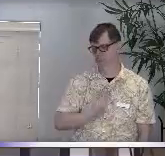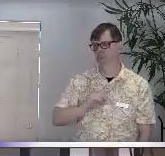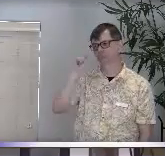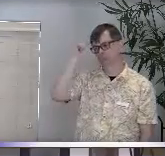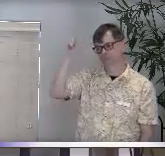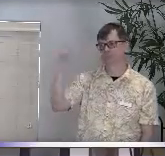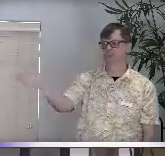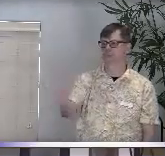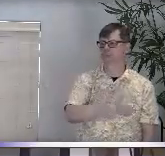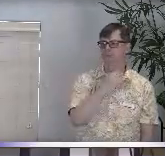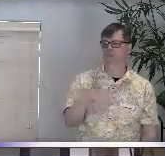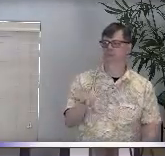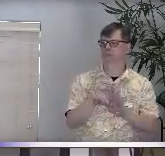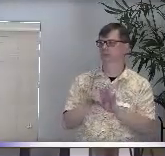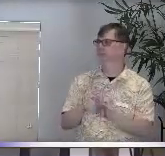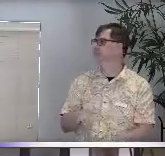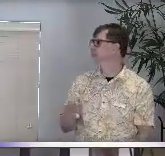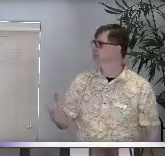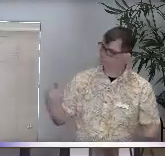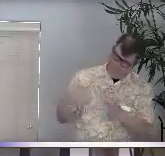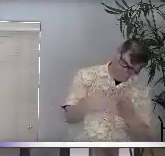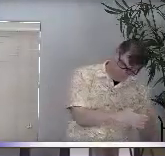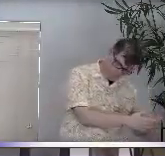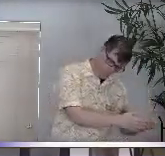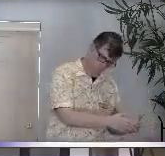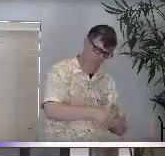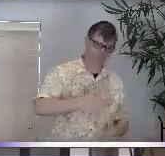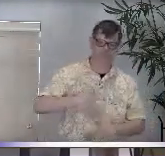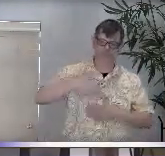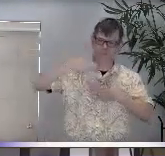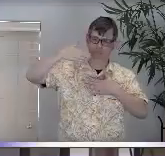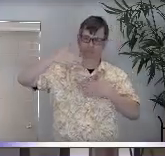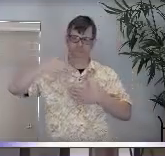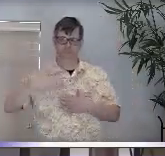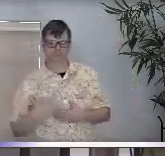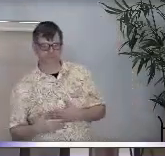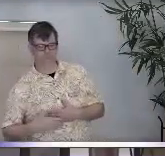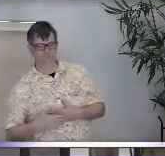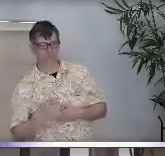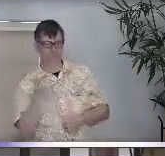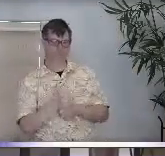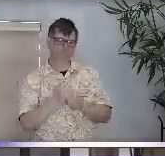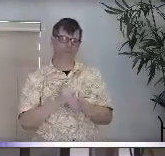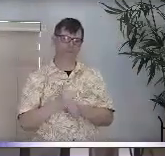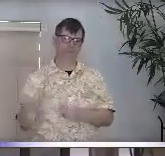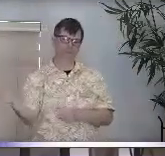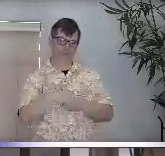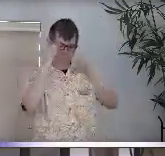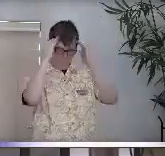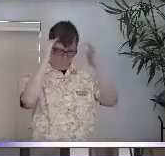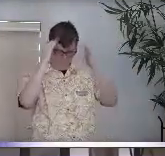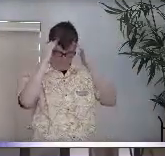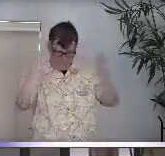because we all have values, and we are moving and breathing and making our decisions based on what